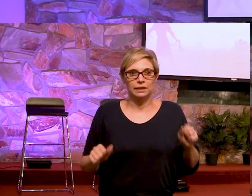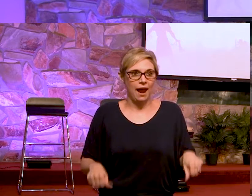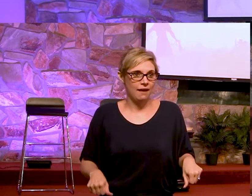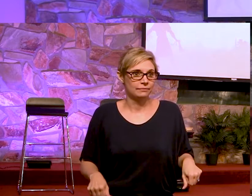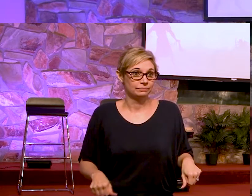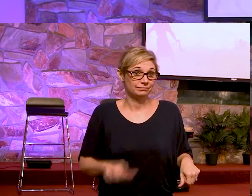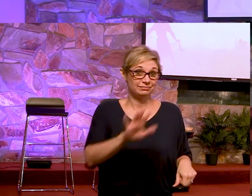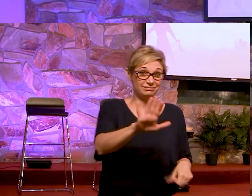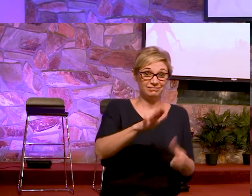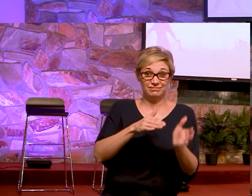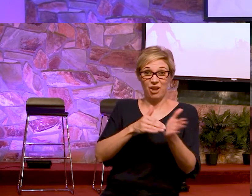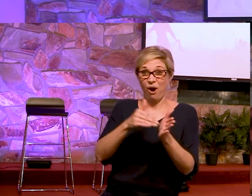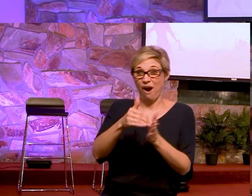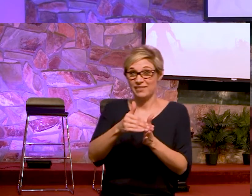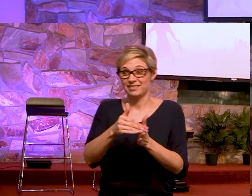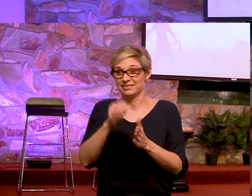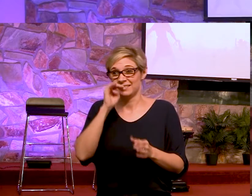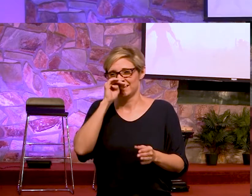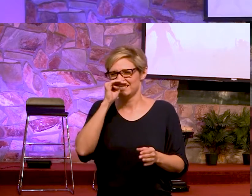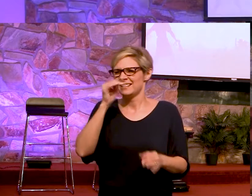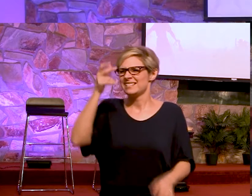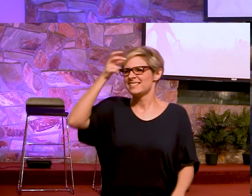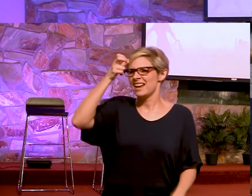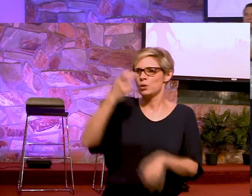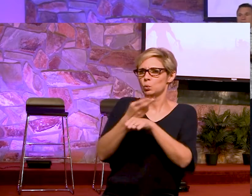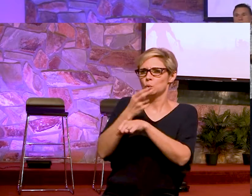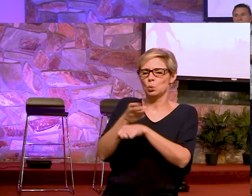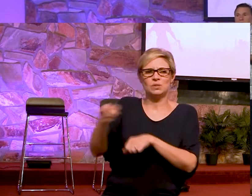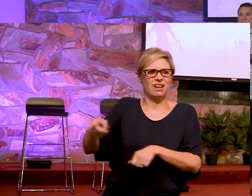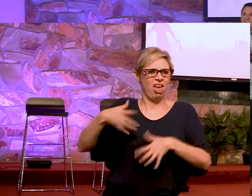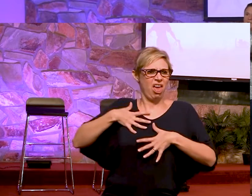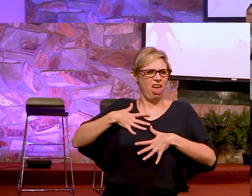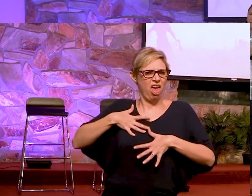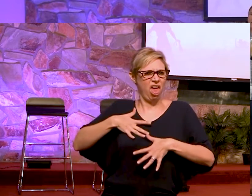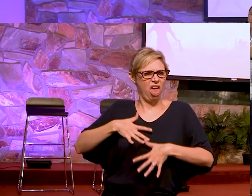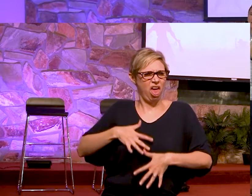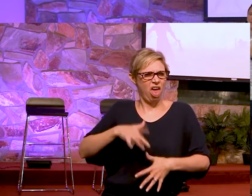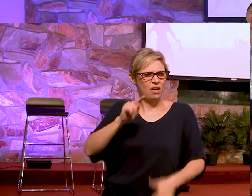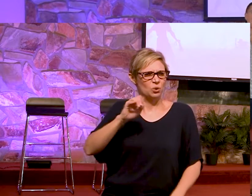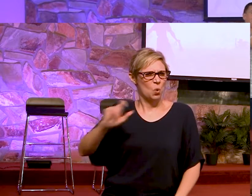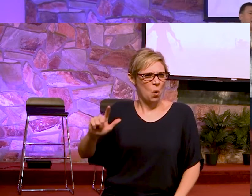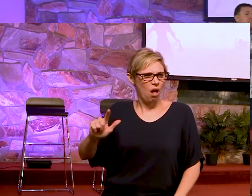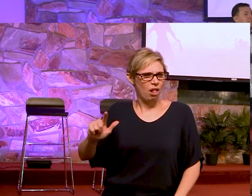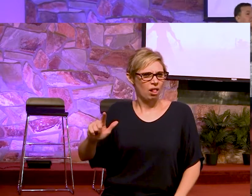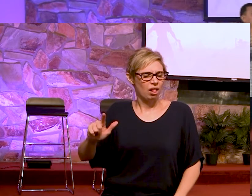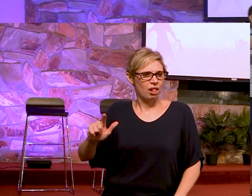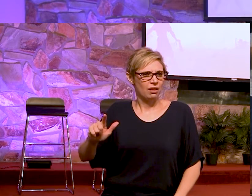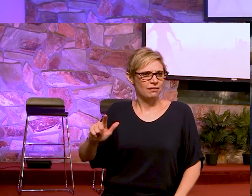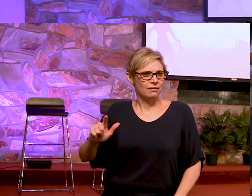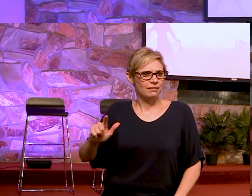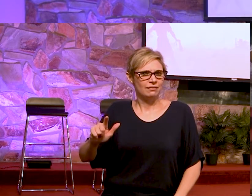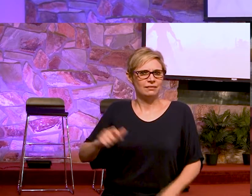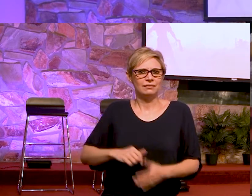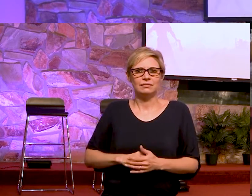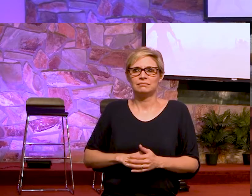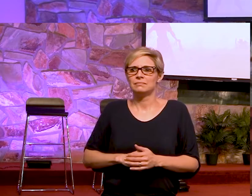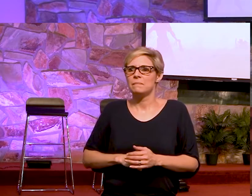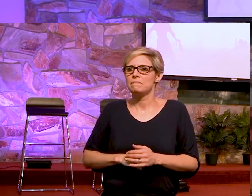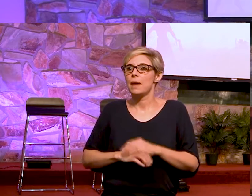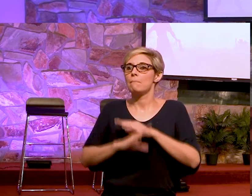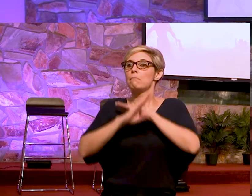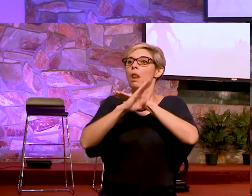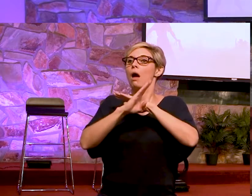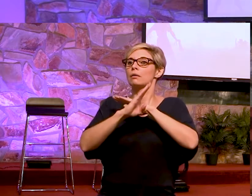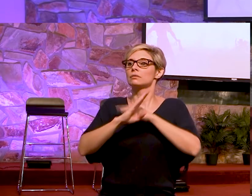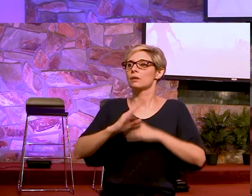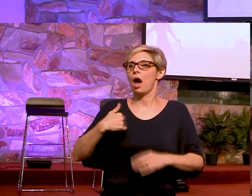often, Satan uses discouragement to keep us from